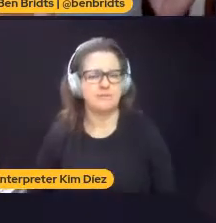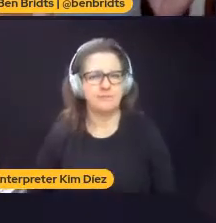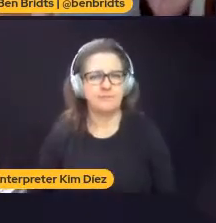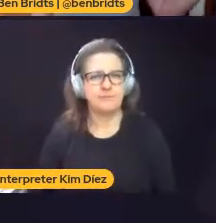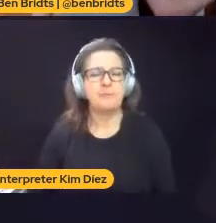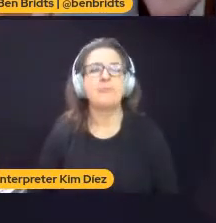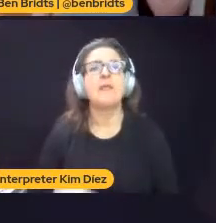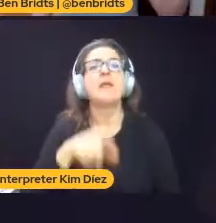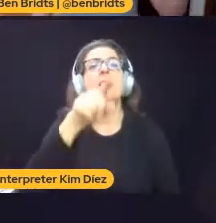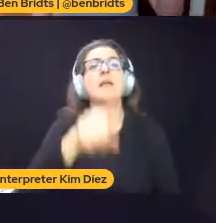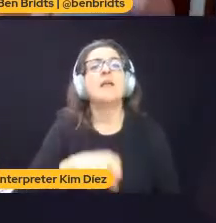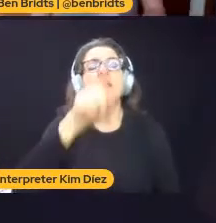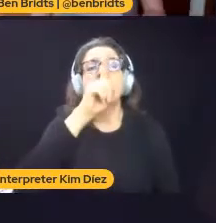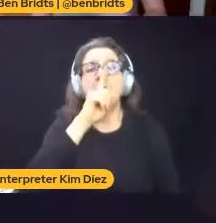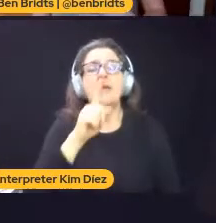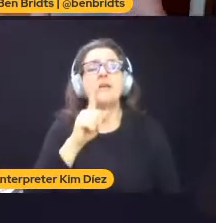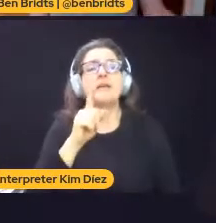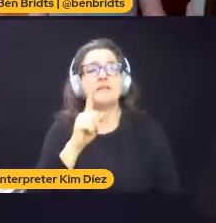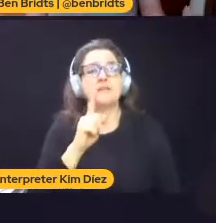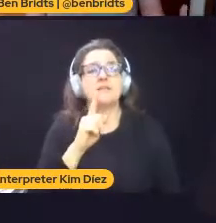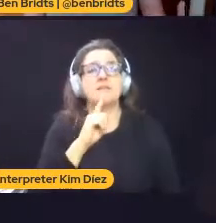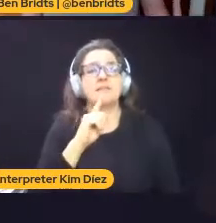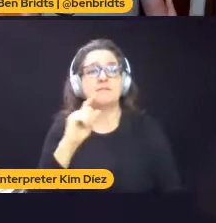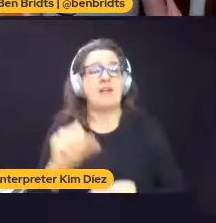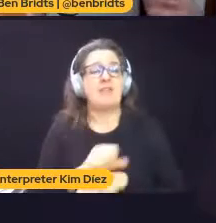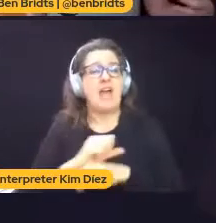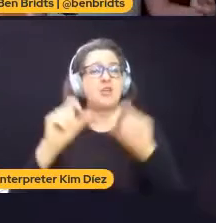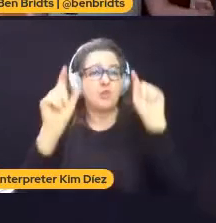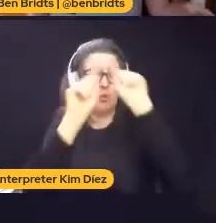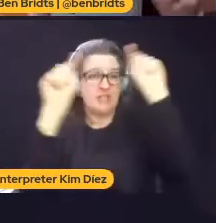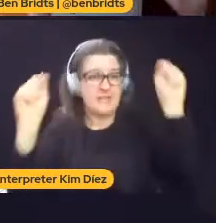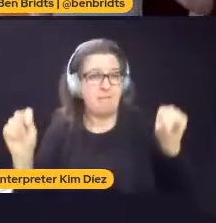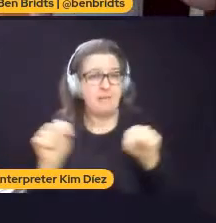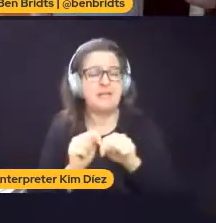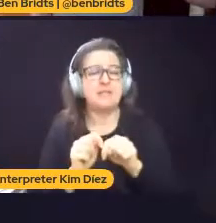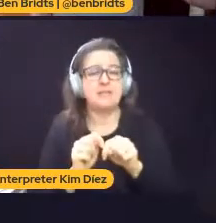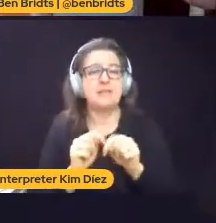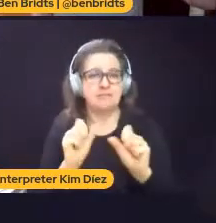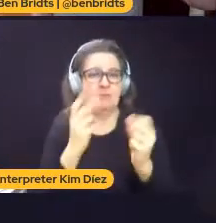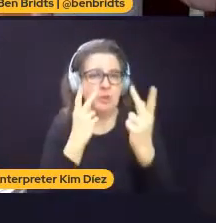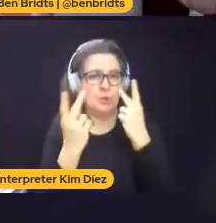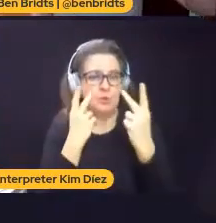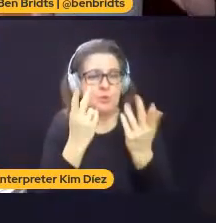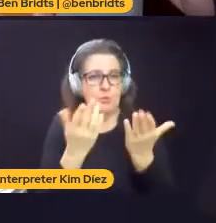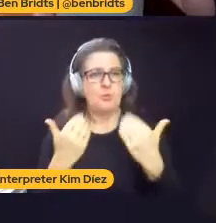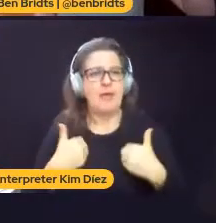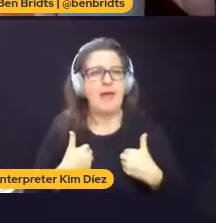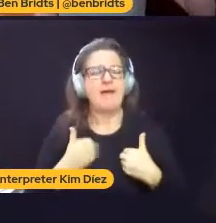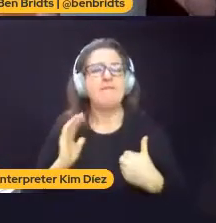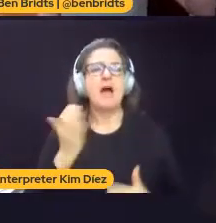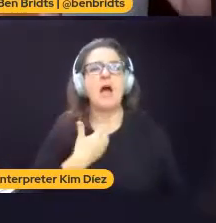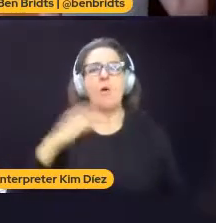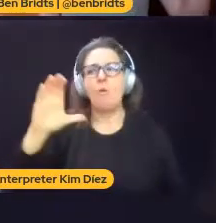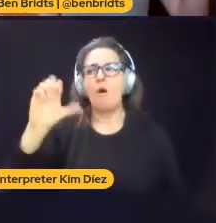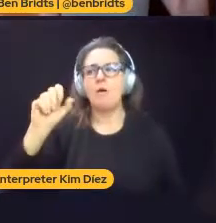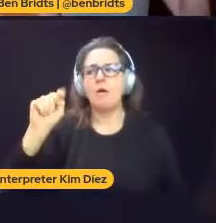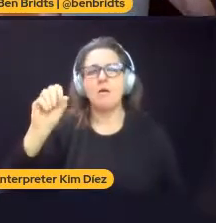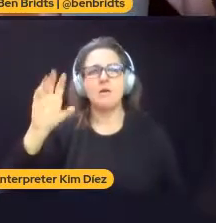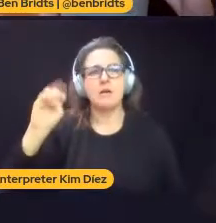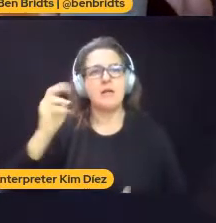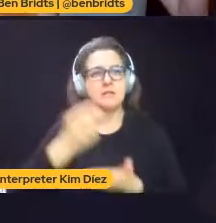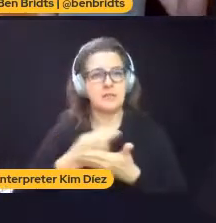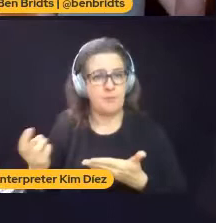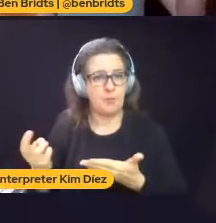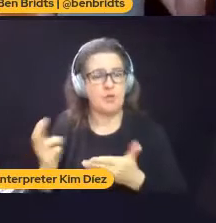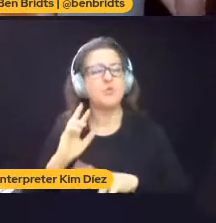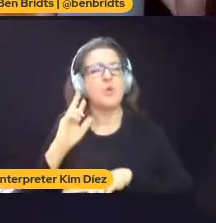actual rendered out template of that. So you can see that we have our custom resource in here that is of